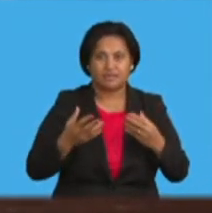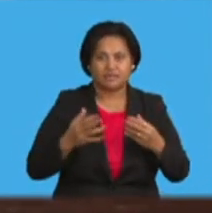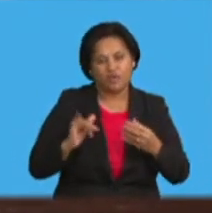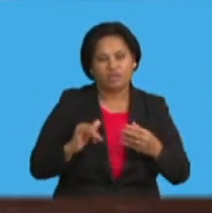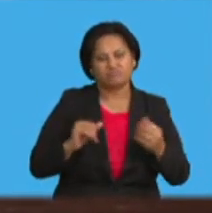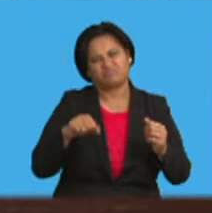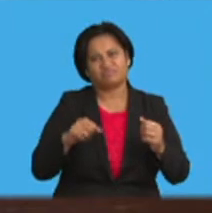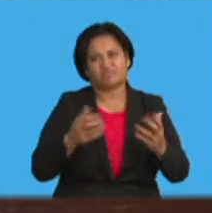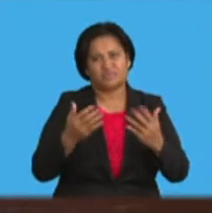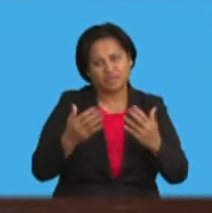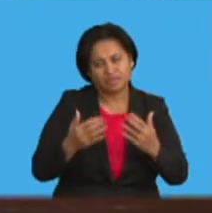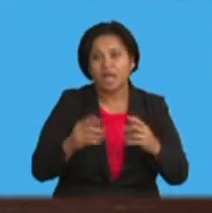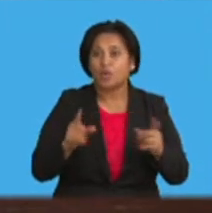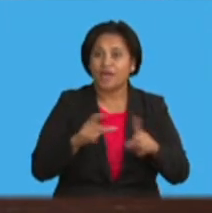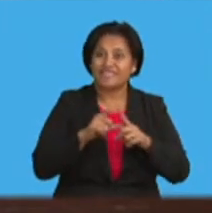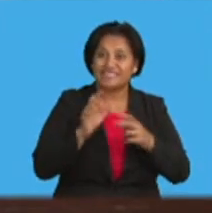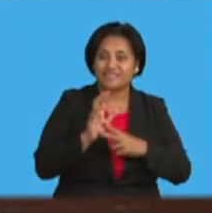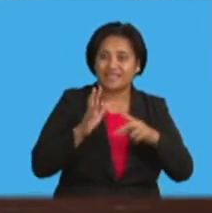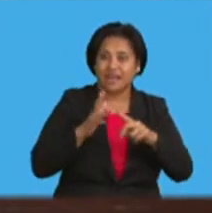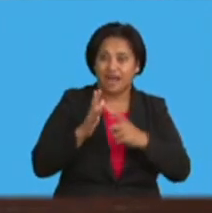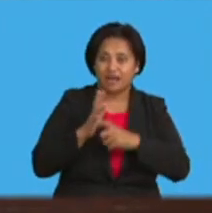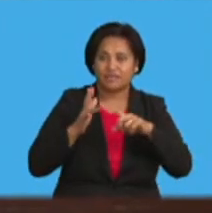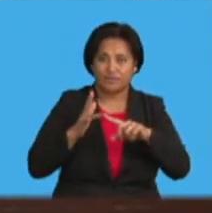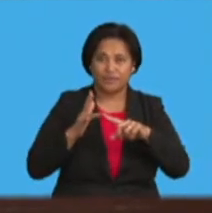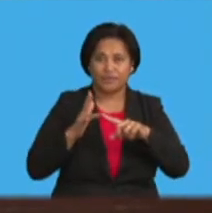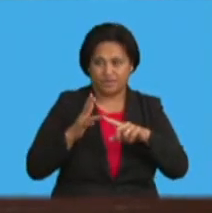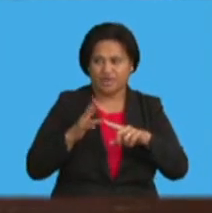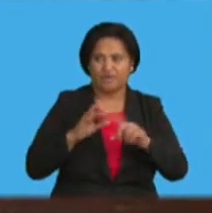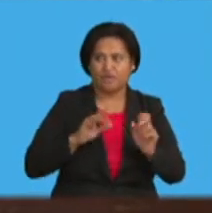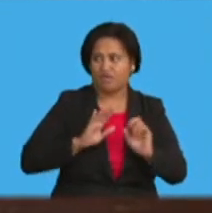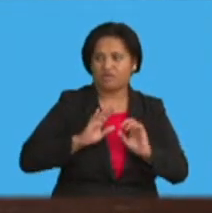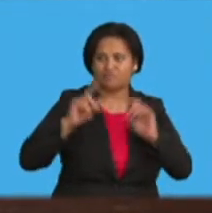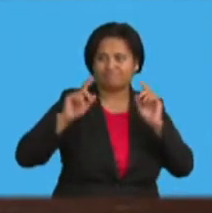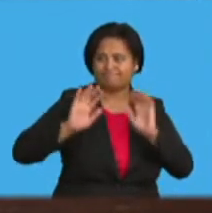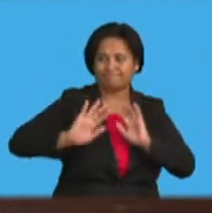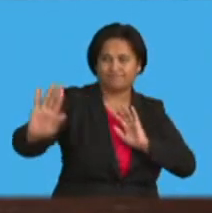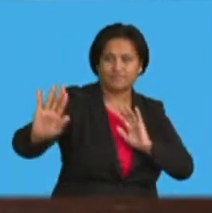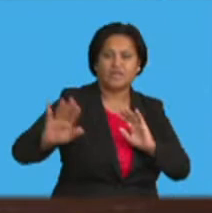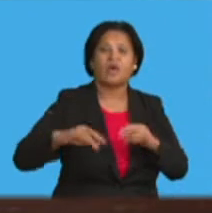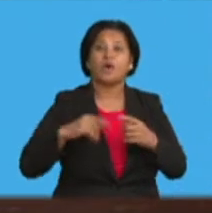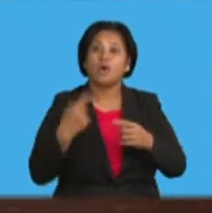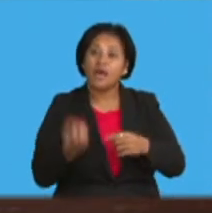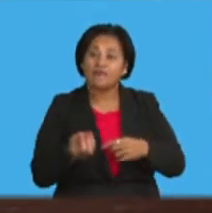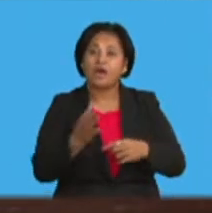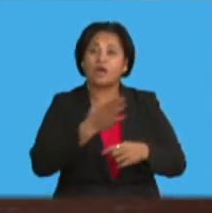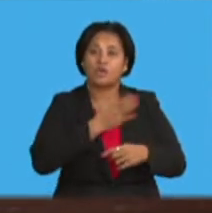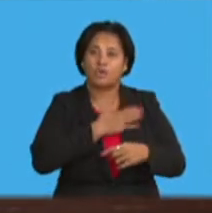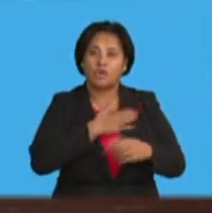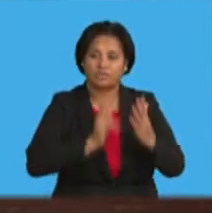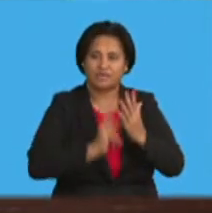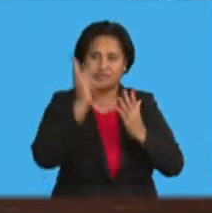restraining order, DVRO, and also in partnership with the social welfare in the Loloma project,